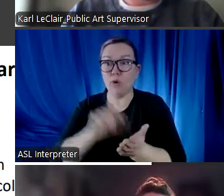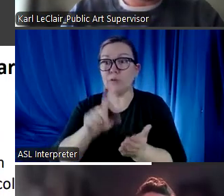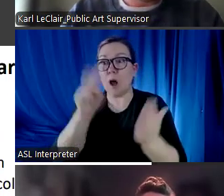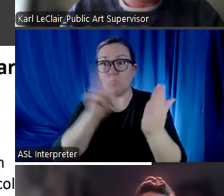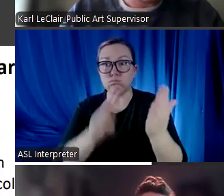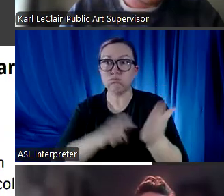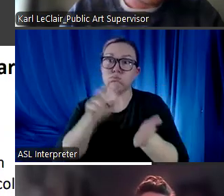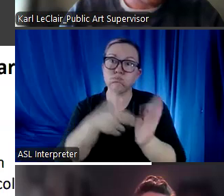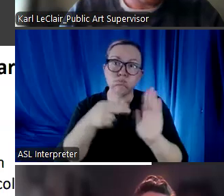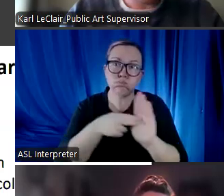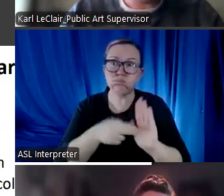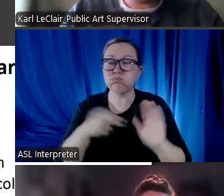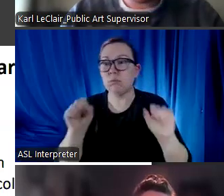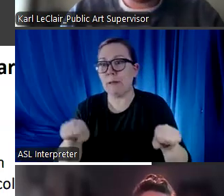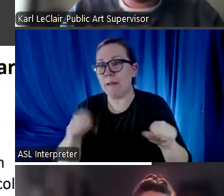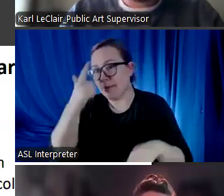work that way better.